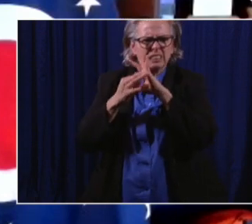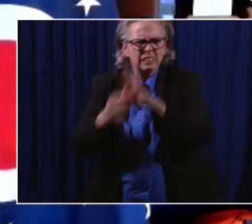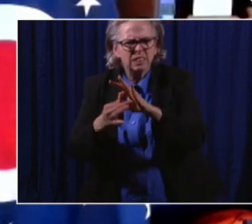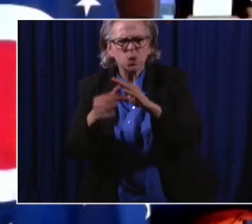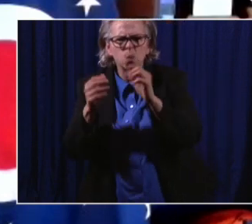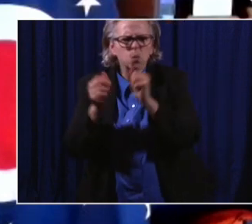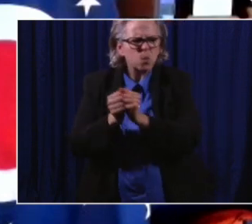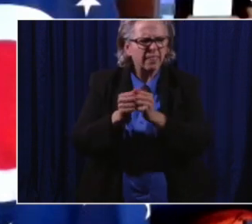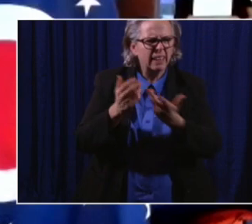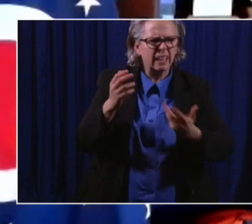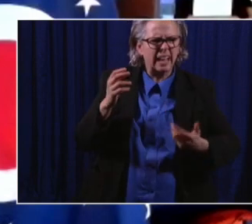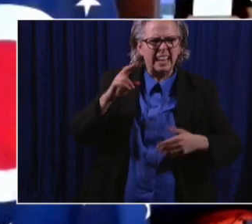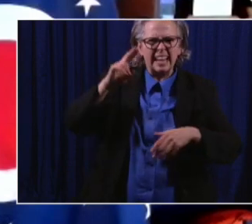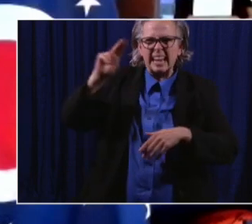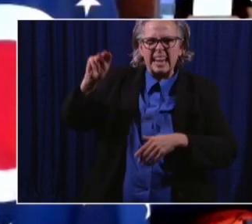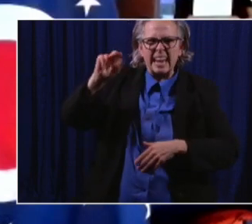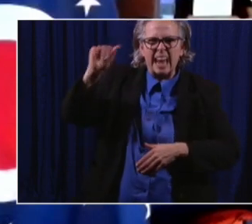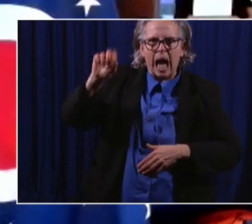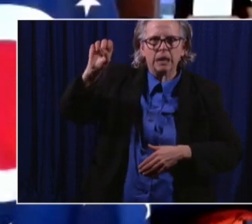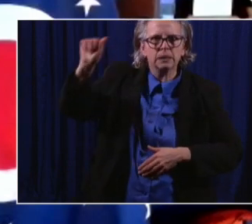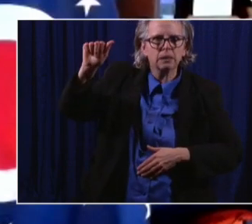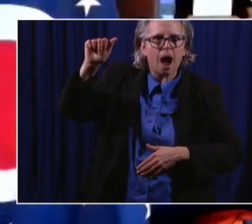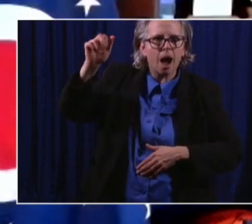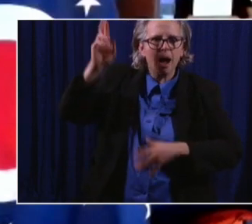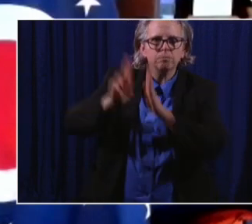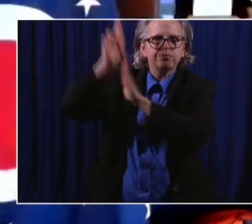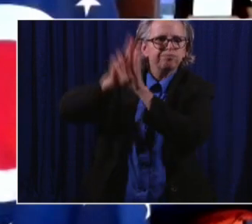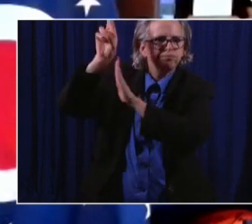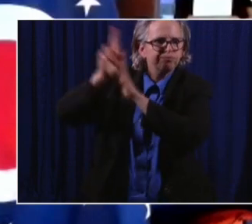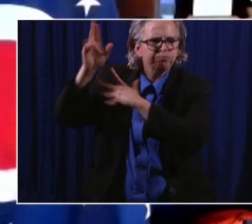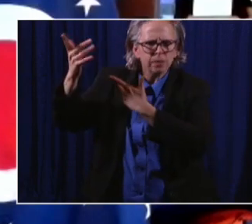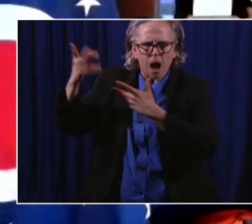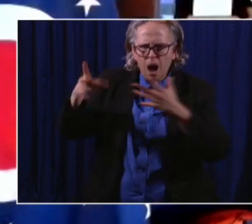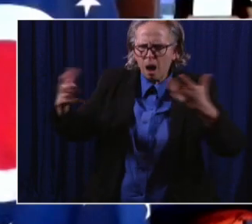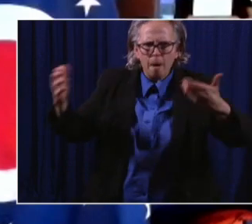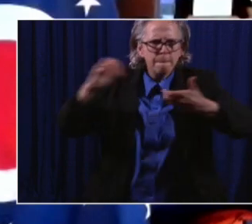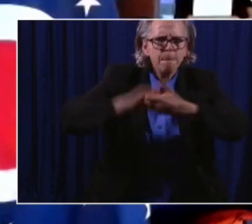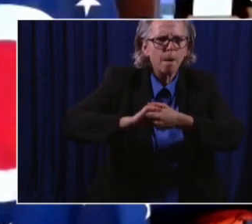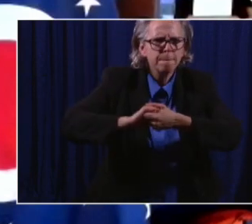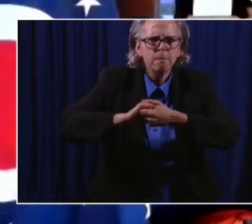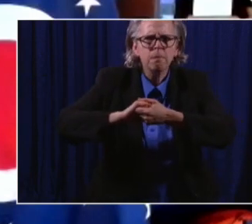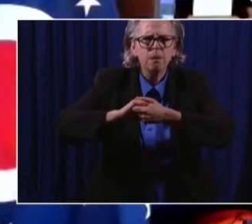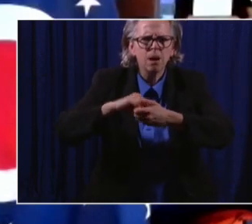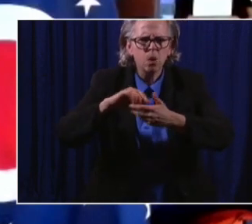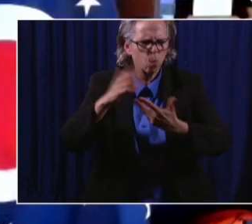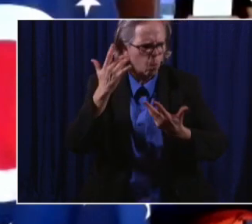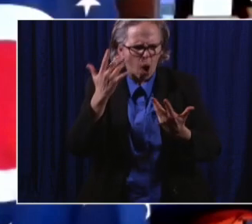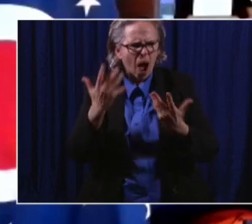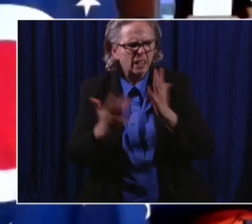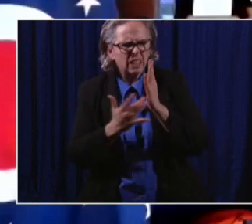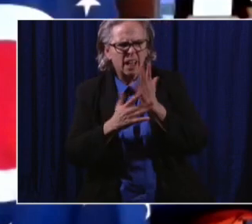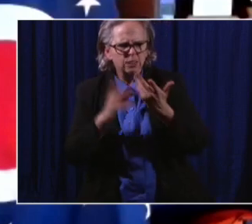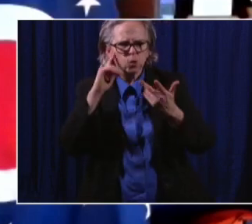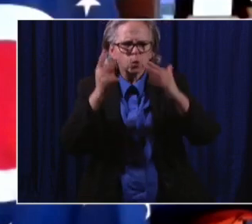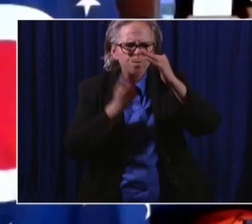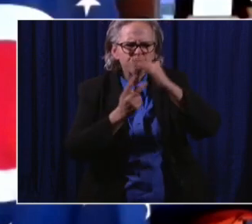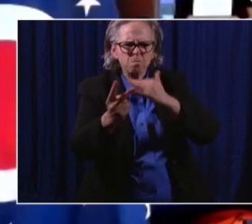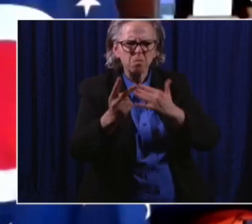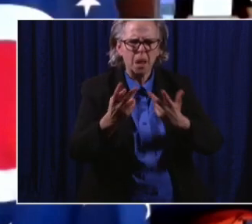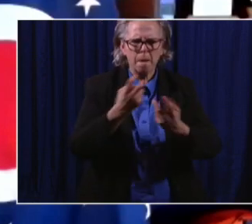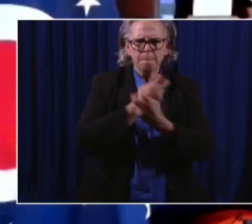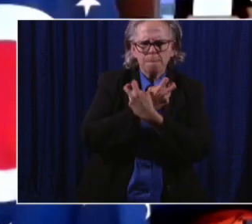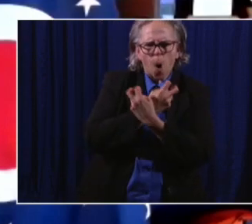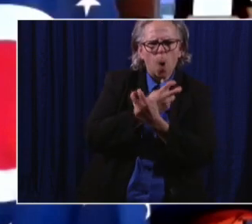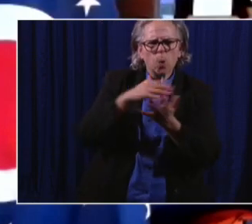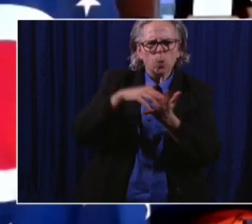helps, and their technology helps predict bone weakness in a non-invasive manner. That's obviously important for NASA, but